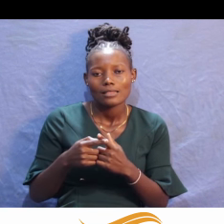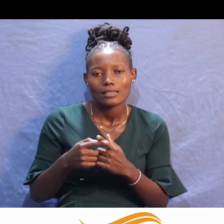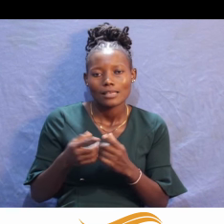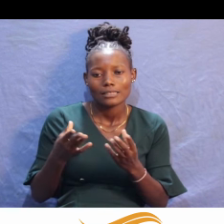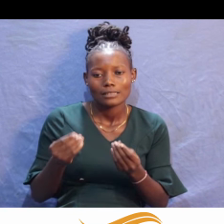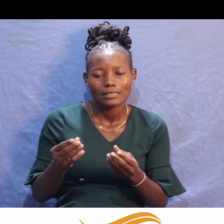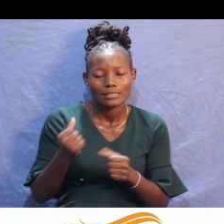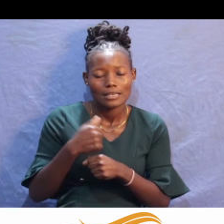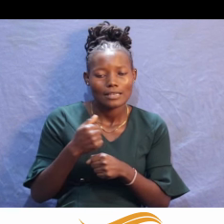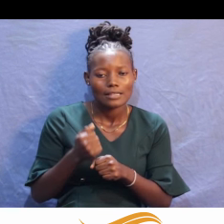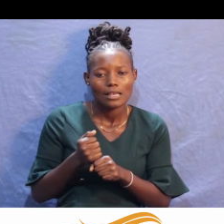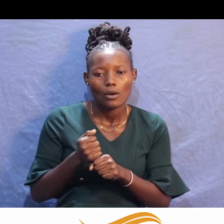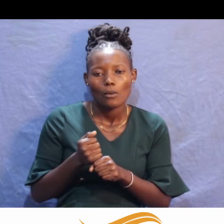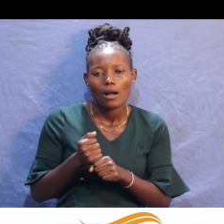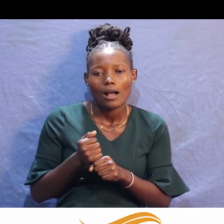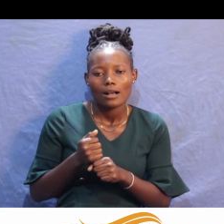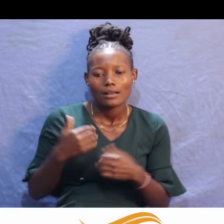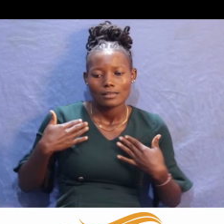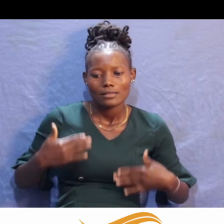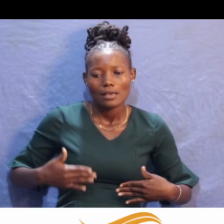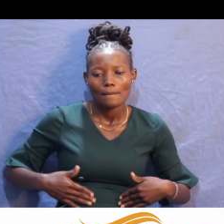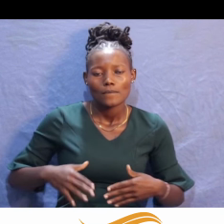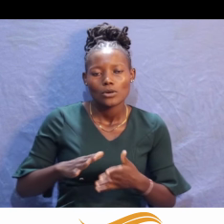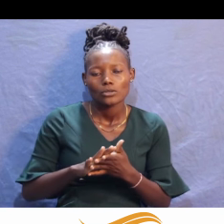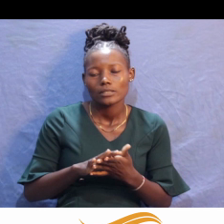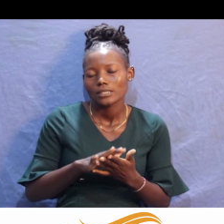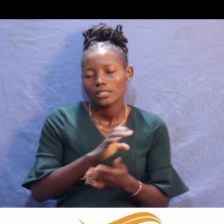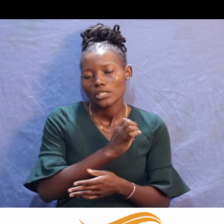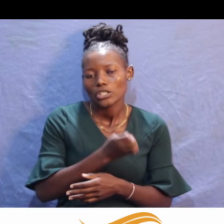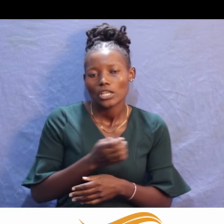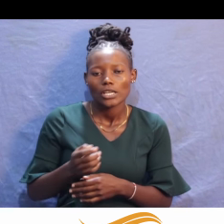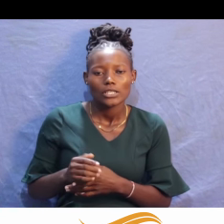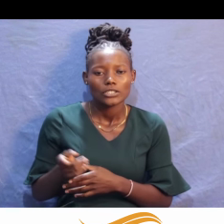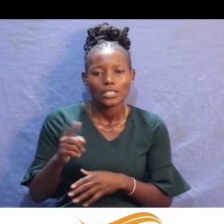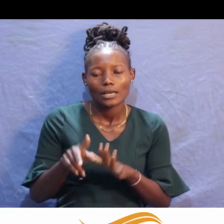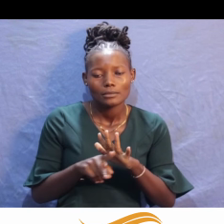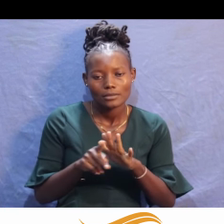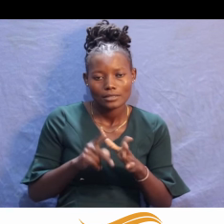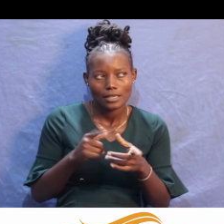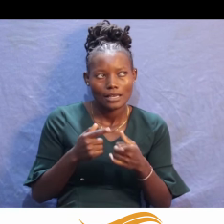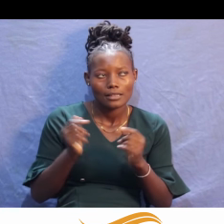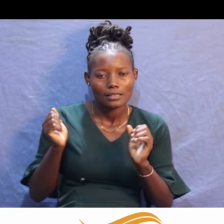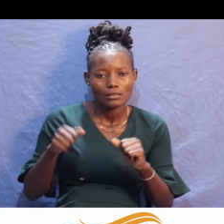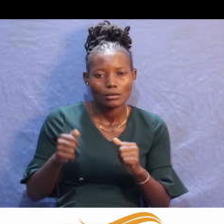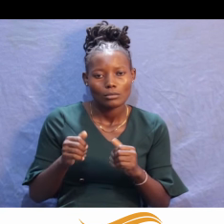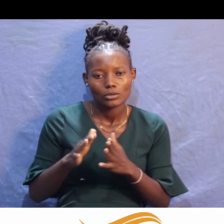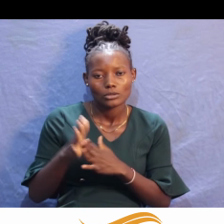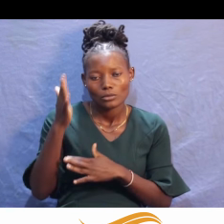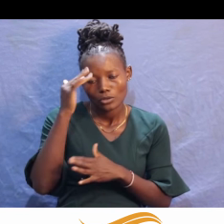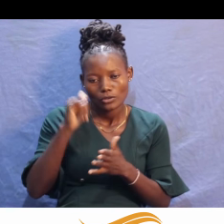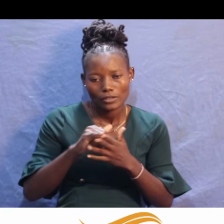body source of energy comes from primary glycogen. And you can deplete that very